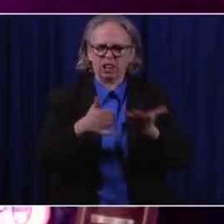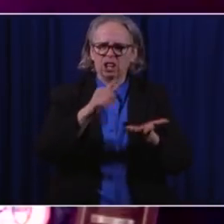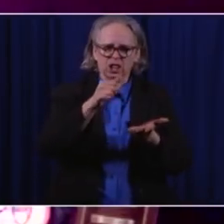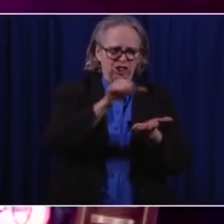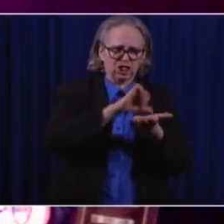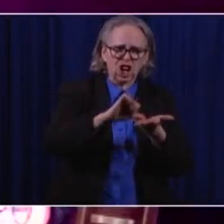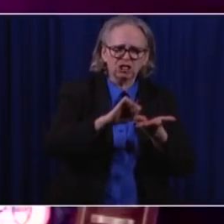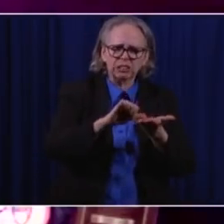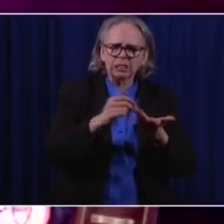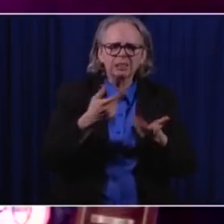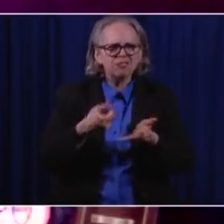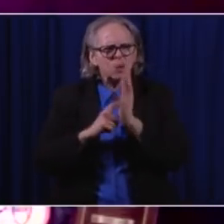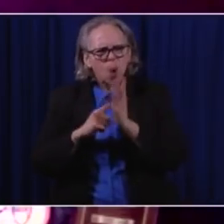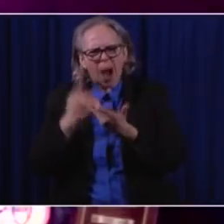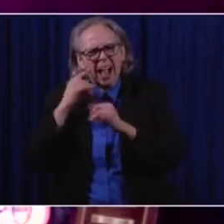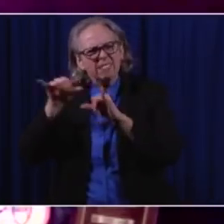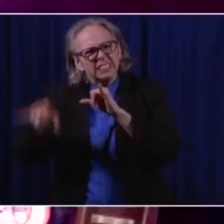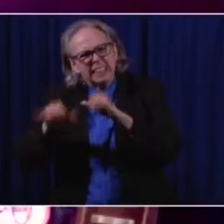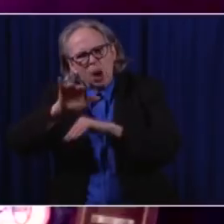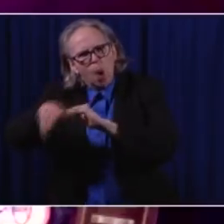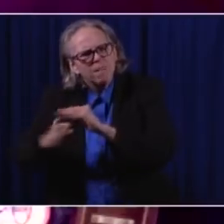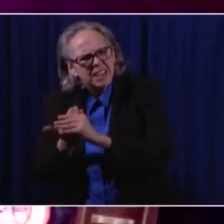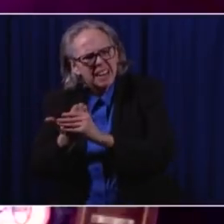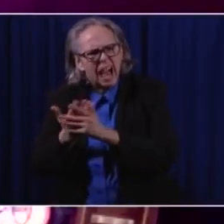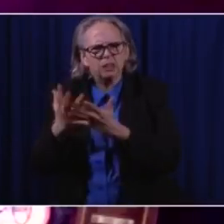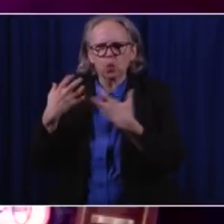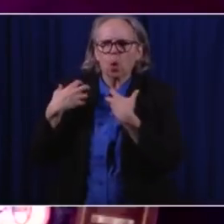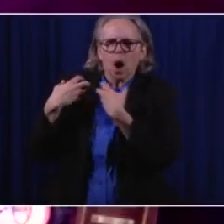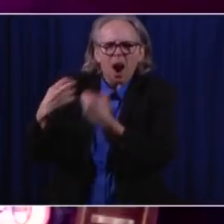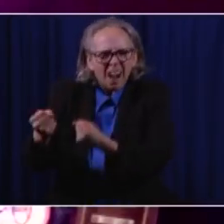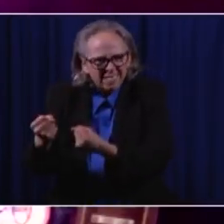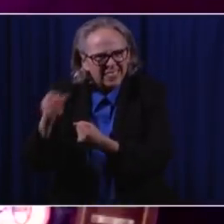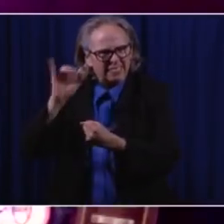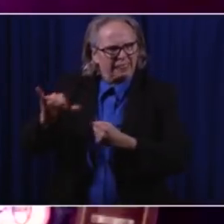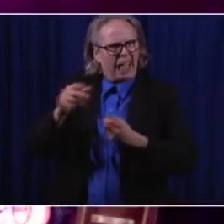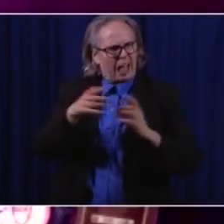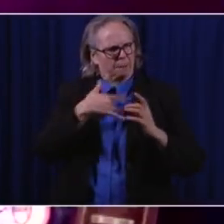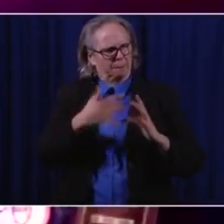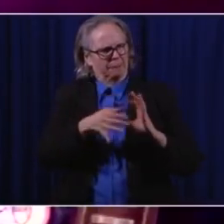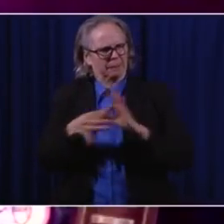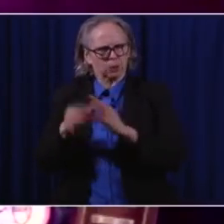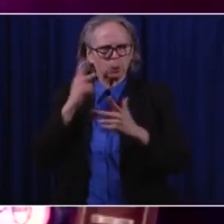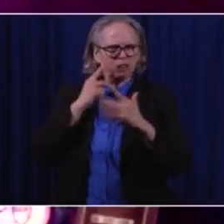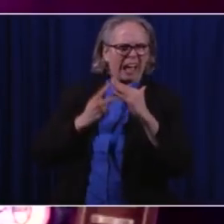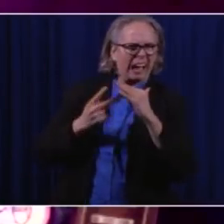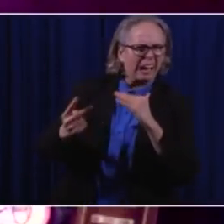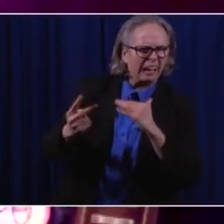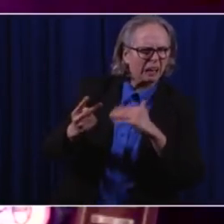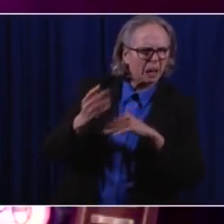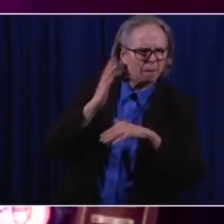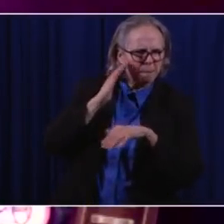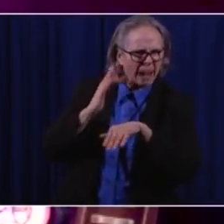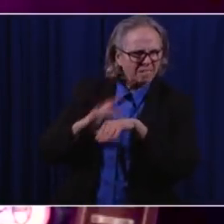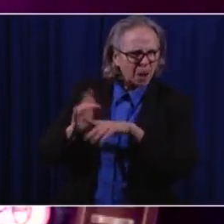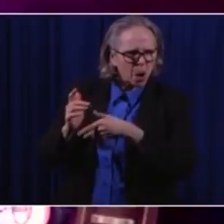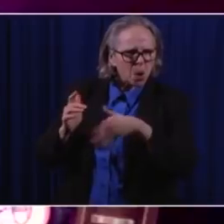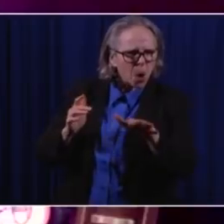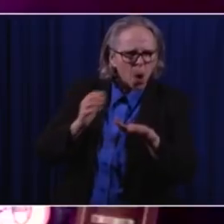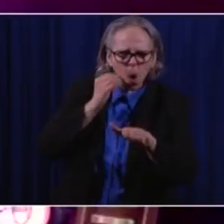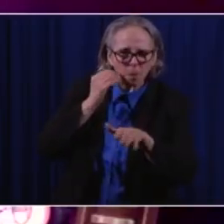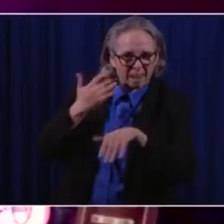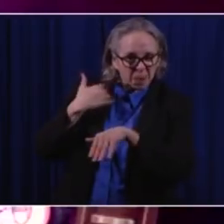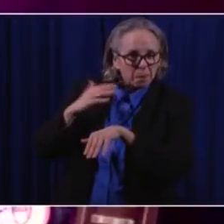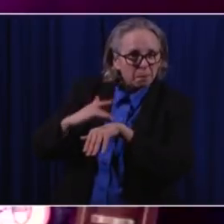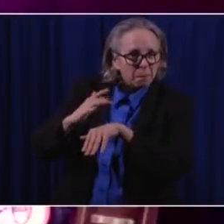bed following the procedure. And we have to guess about 3 or 4 days in advance, are we going to have those beds? Because we don't want